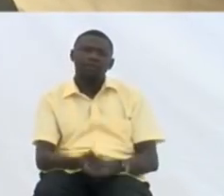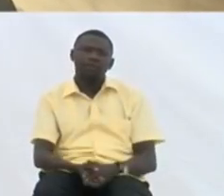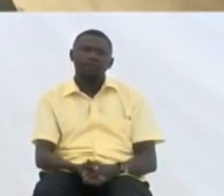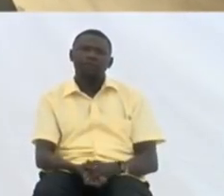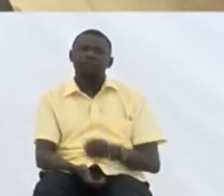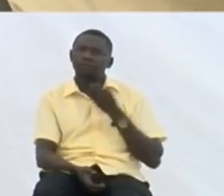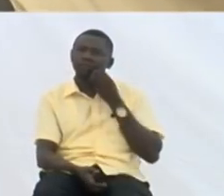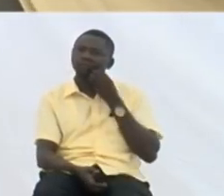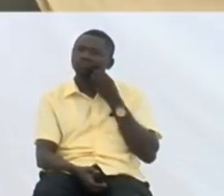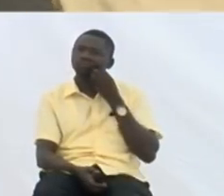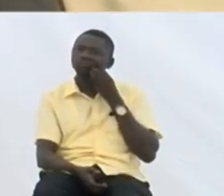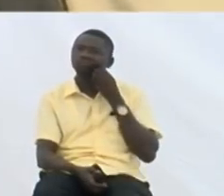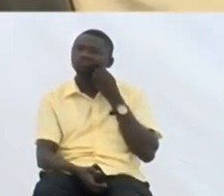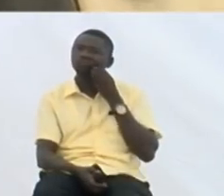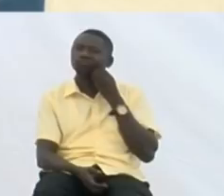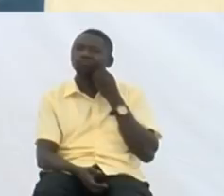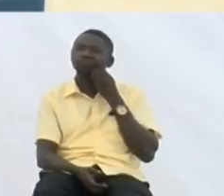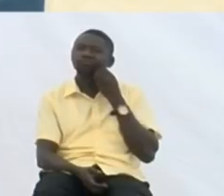That is in the